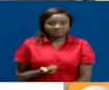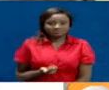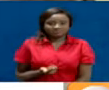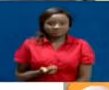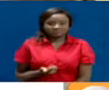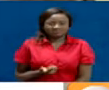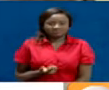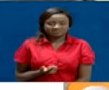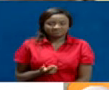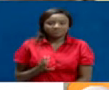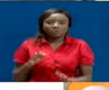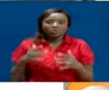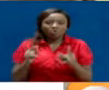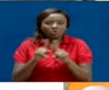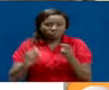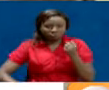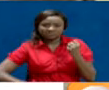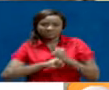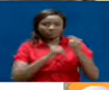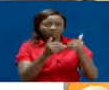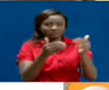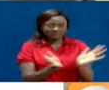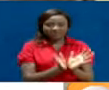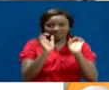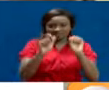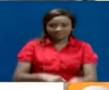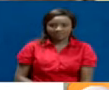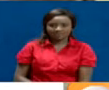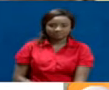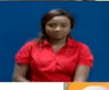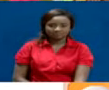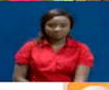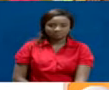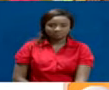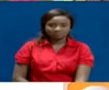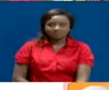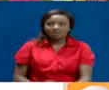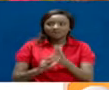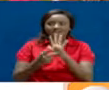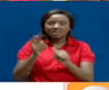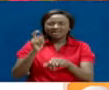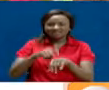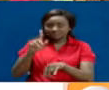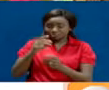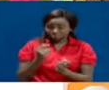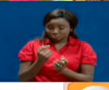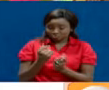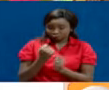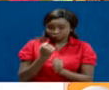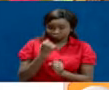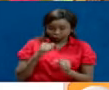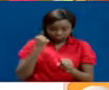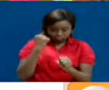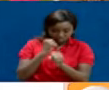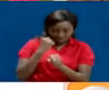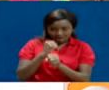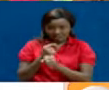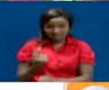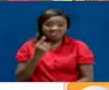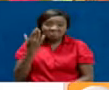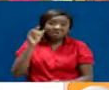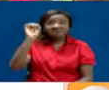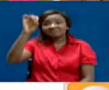or to supplement the family. By standing on their own, because you never know the future. Yeah. You can be